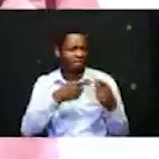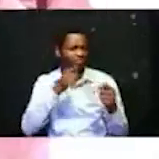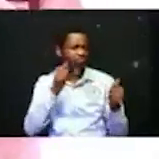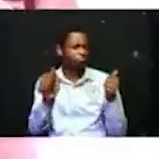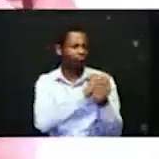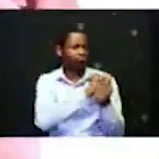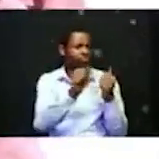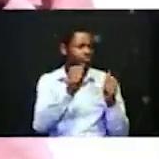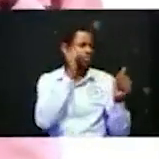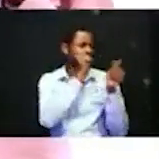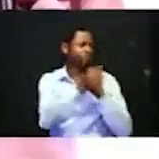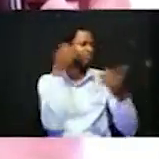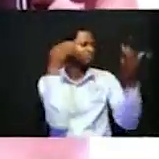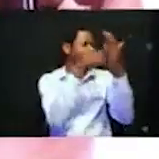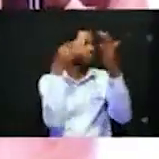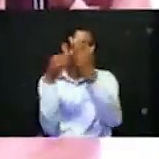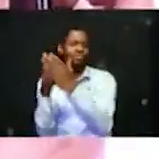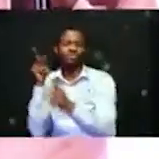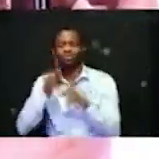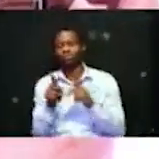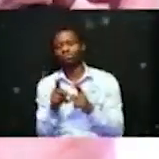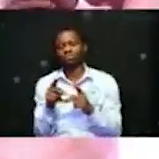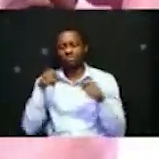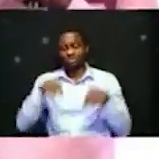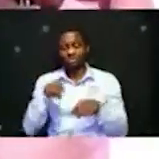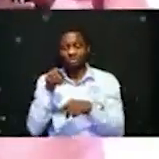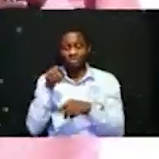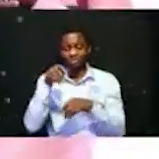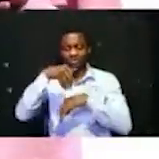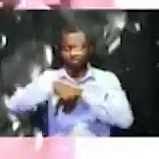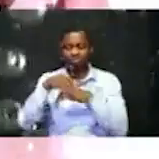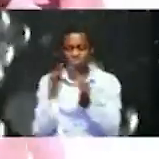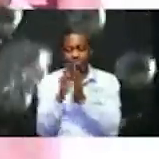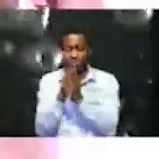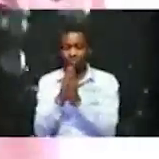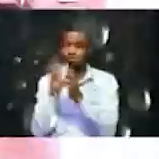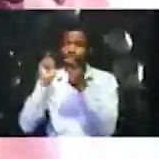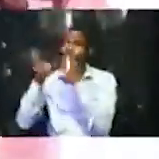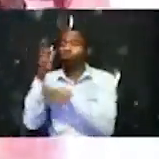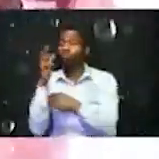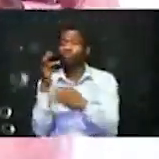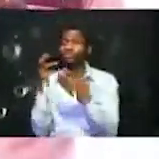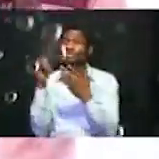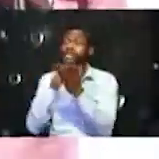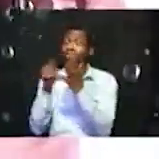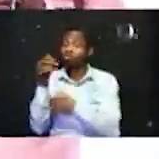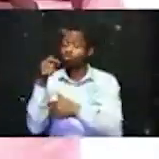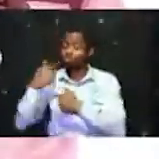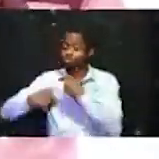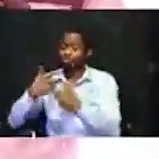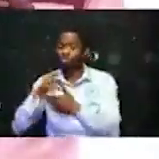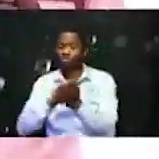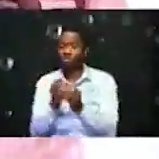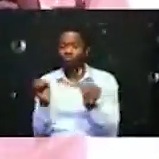Tonight we are praying in the name of Jesus. Let the grace of God be available to us